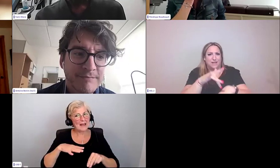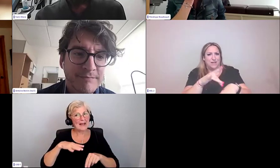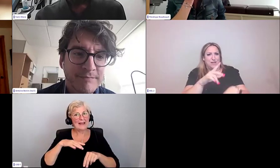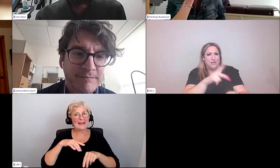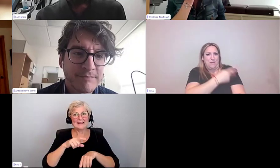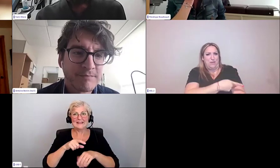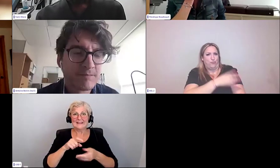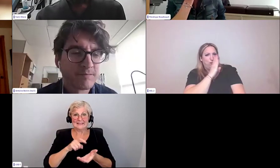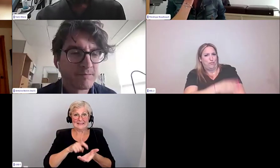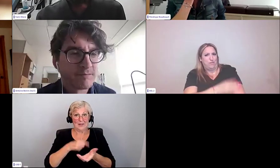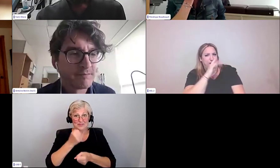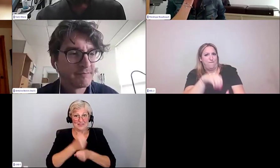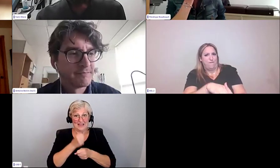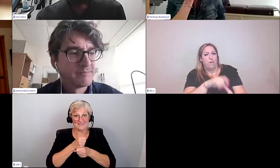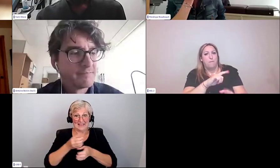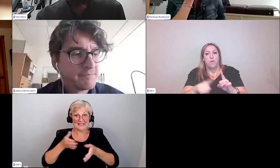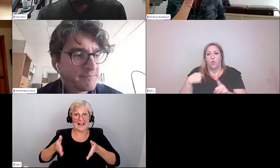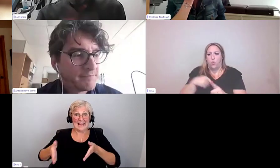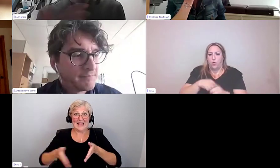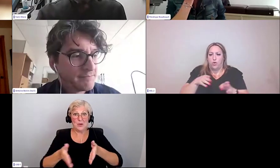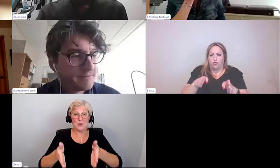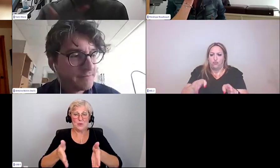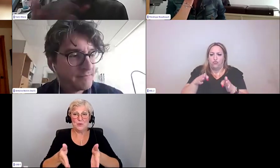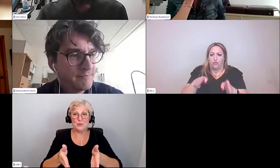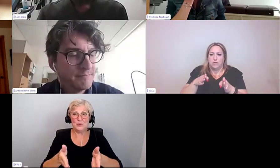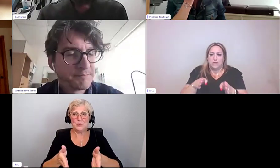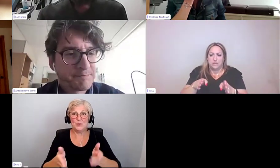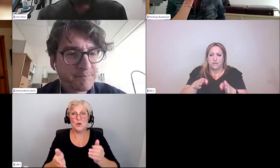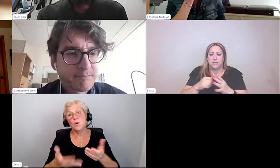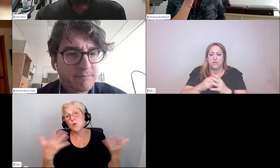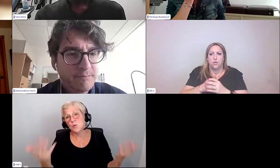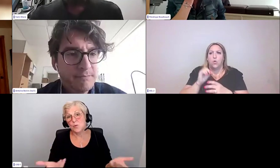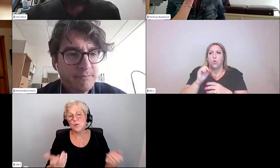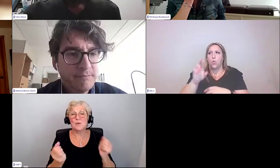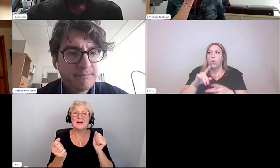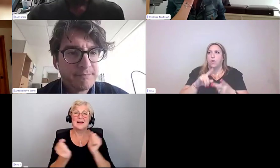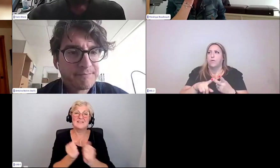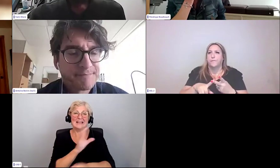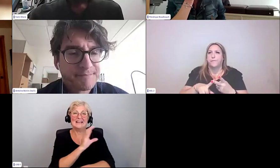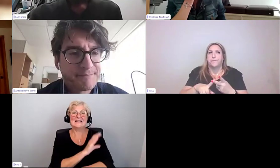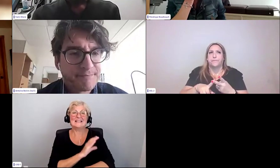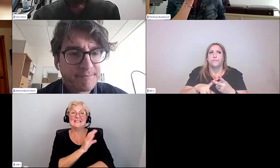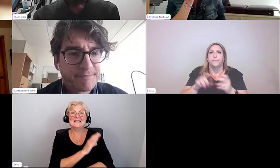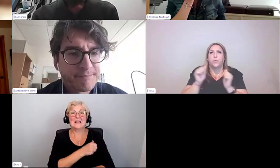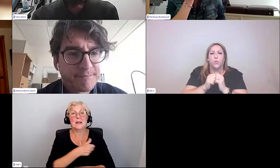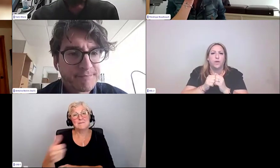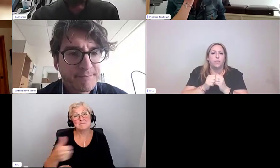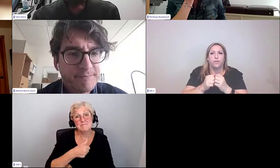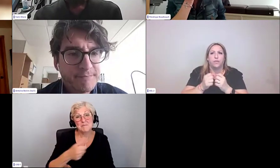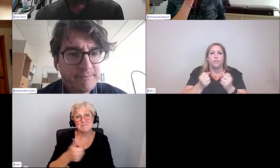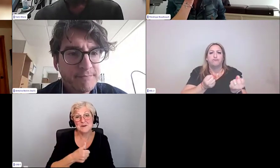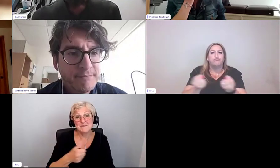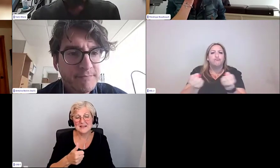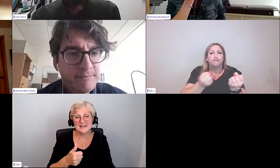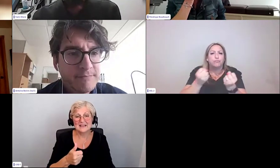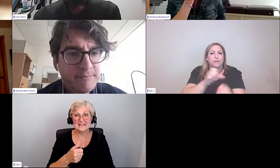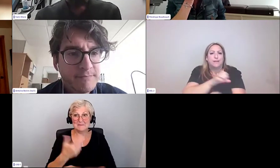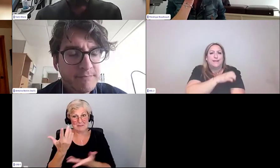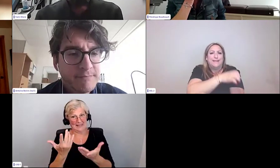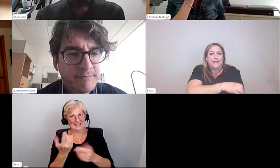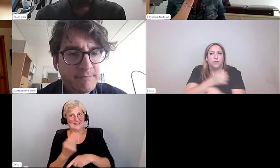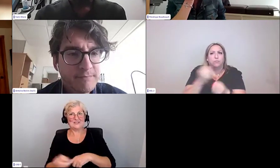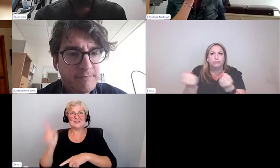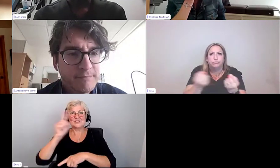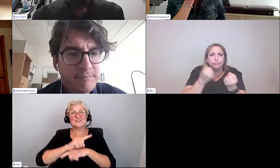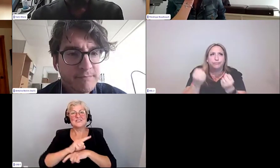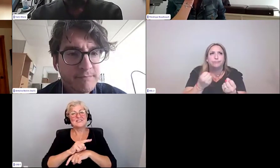directly. But when we're in the street, or with the mobile clinic, rather,